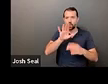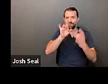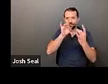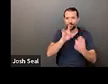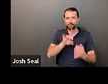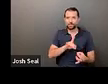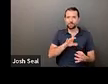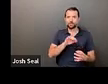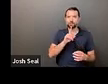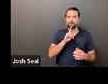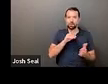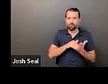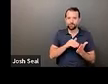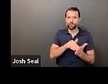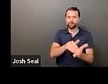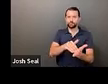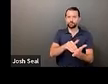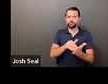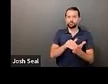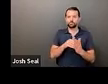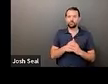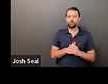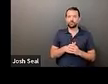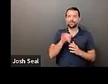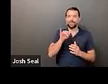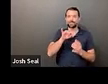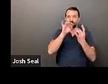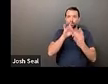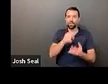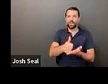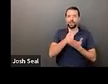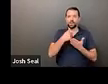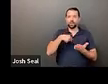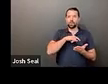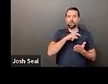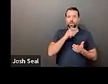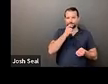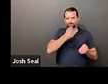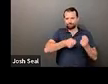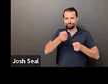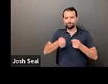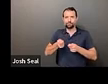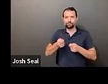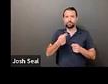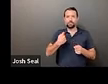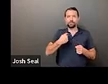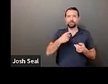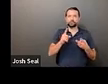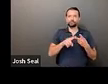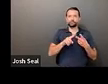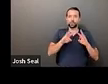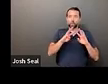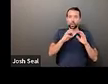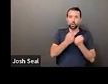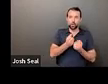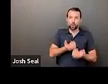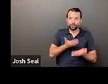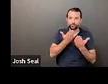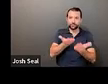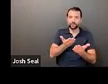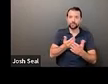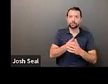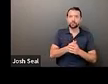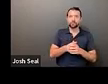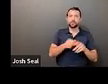we have made significant changes and frequent changes to our professional development, to our how our professional